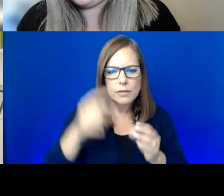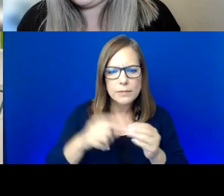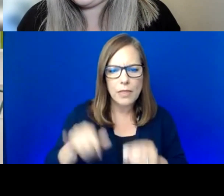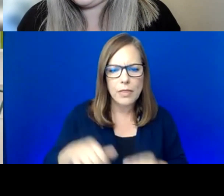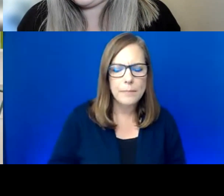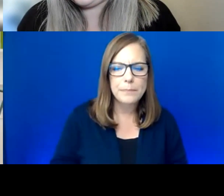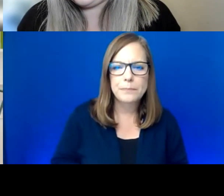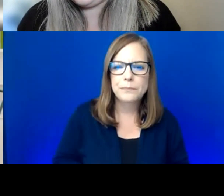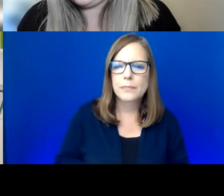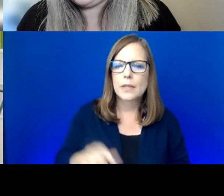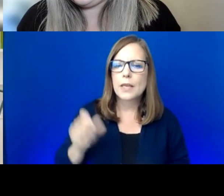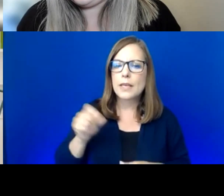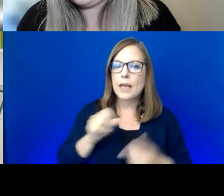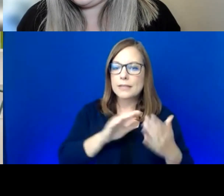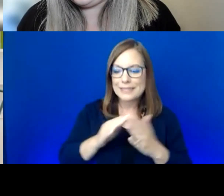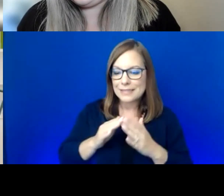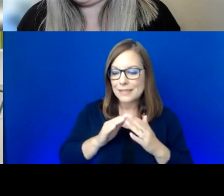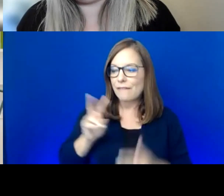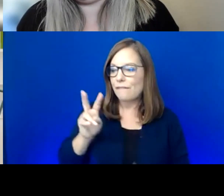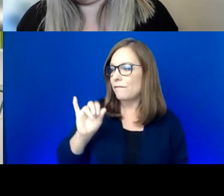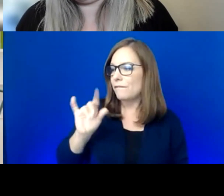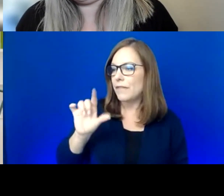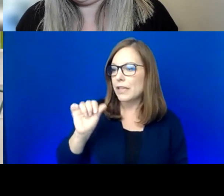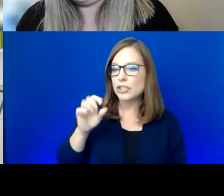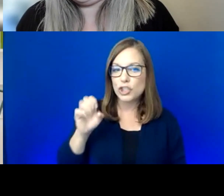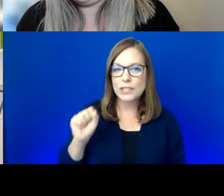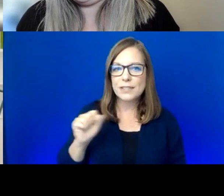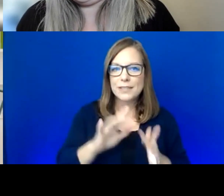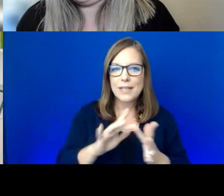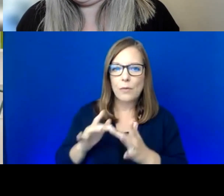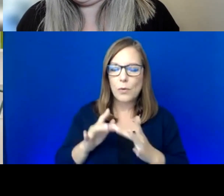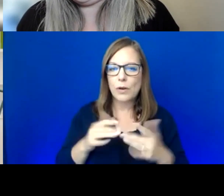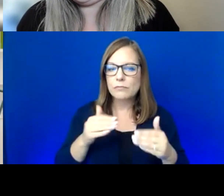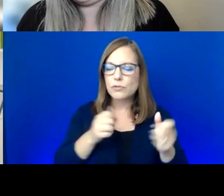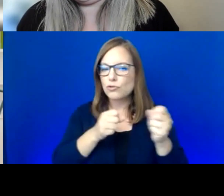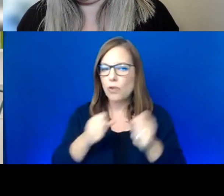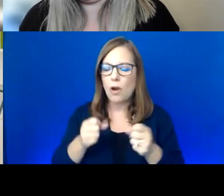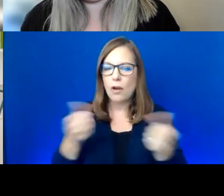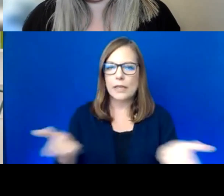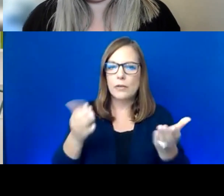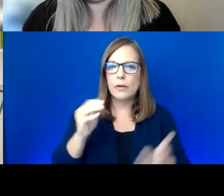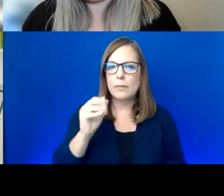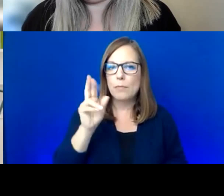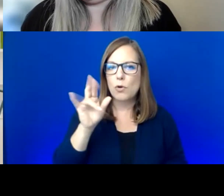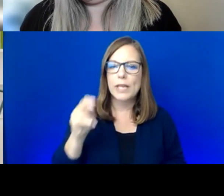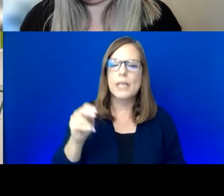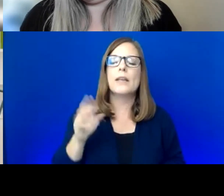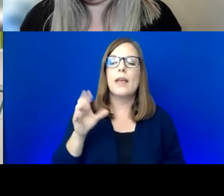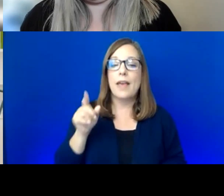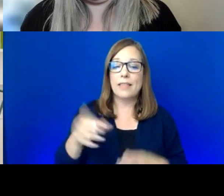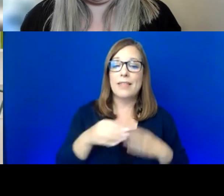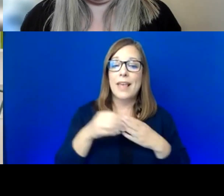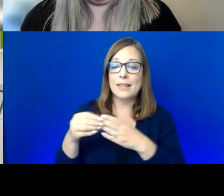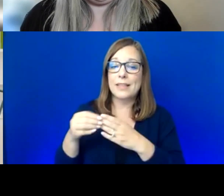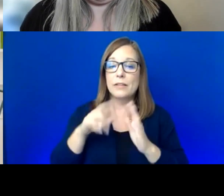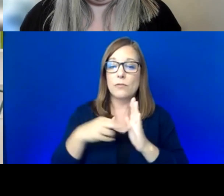The Villages Network is very strong in Marin, and they play a leading role in part of our